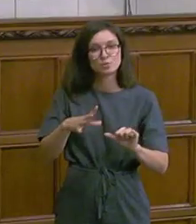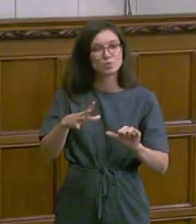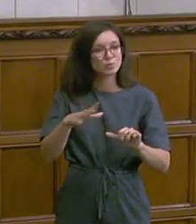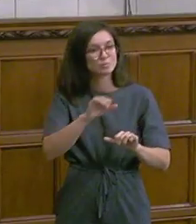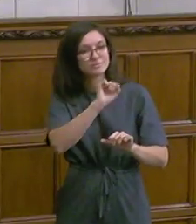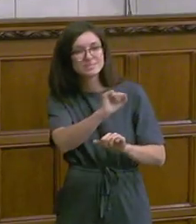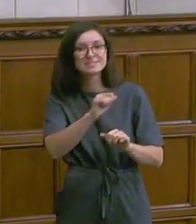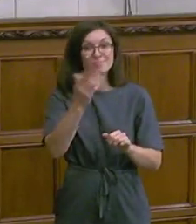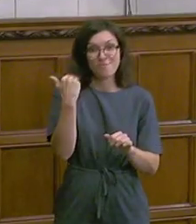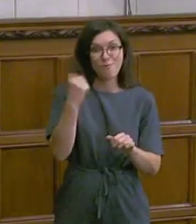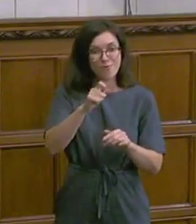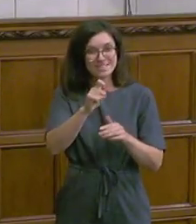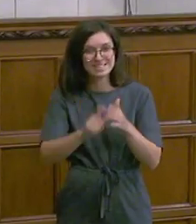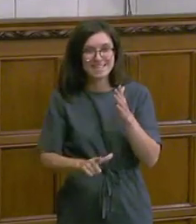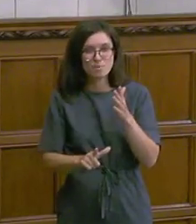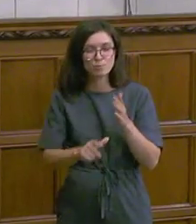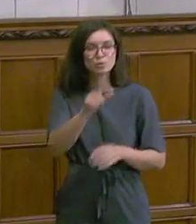Disabled Students' Allowance.